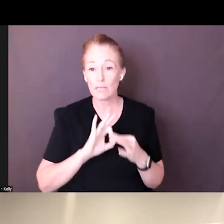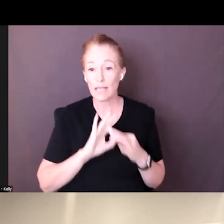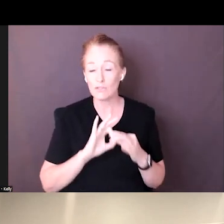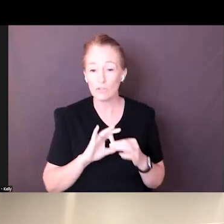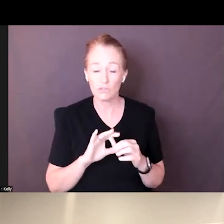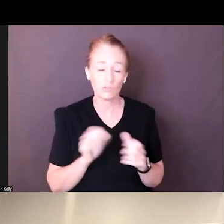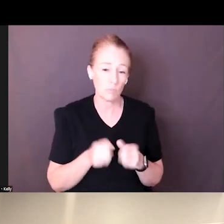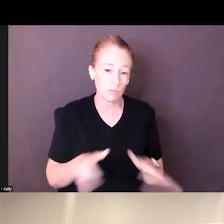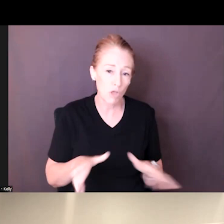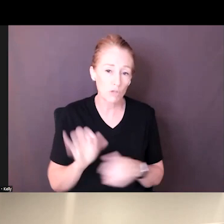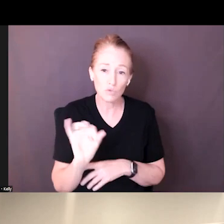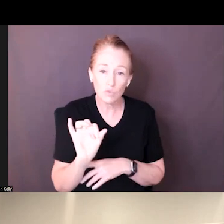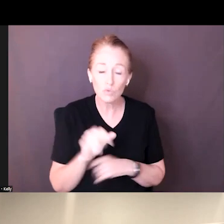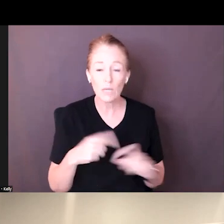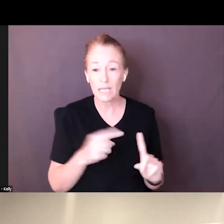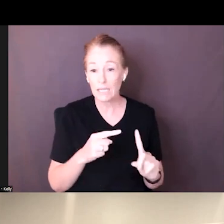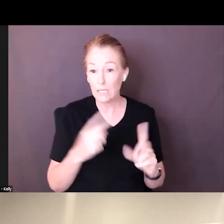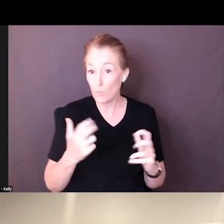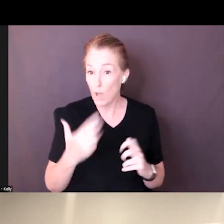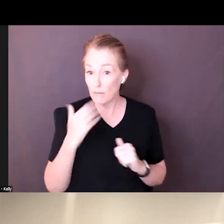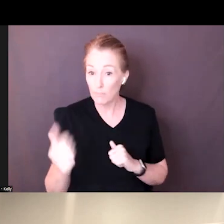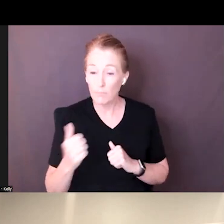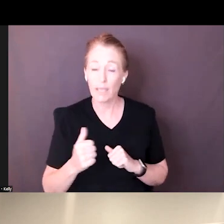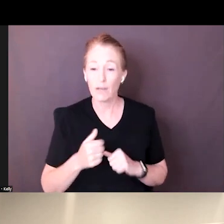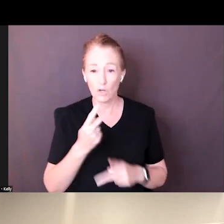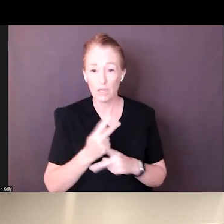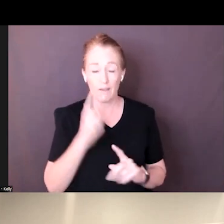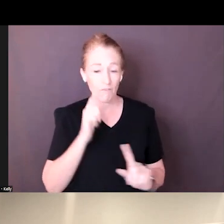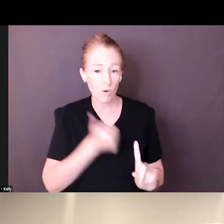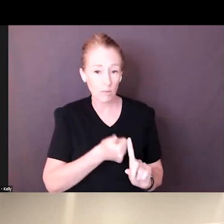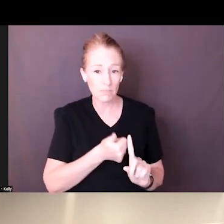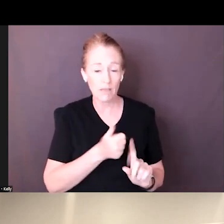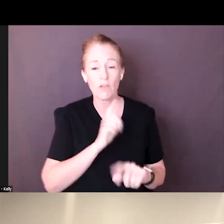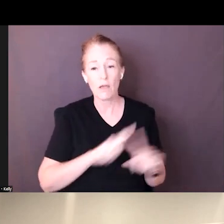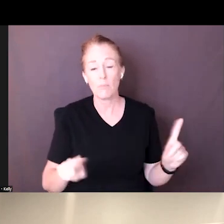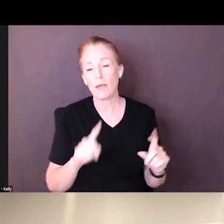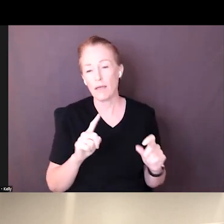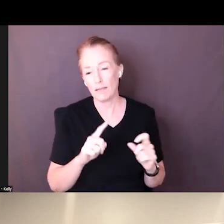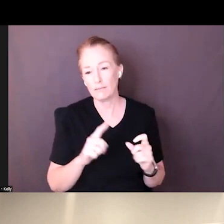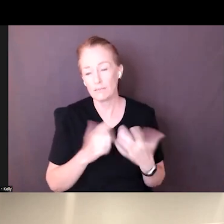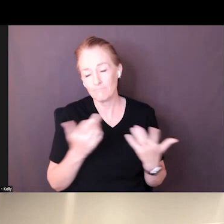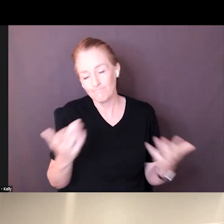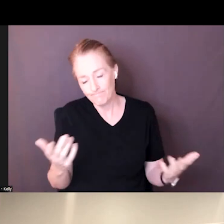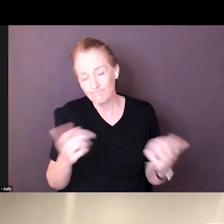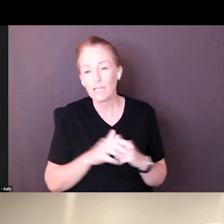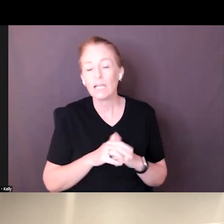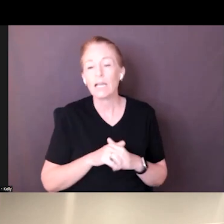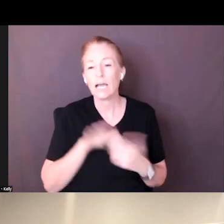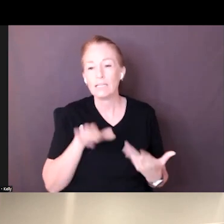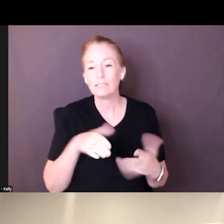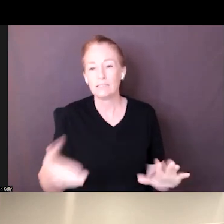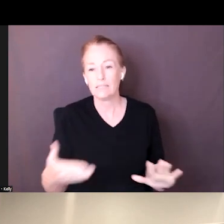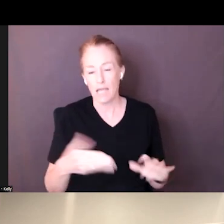still persisted to try and get better care for himself, but eventually died by suicide. And this past Sunday would have been